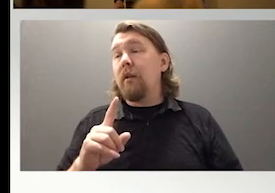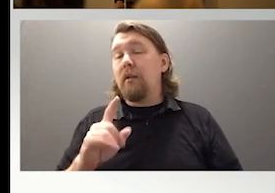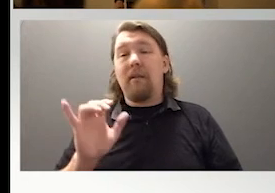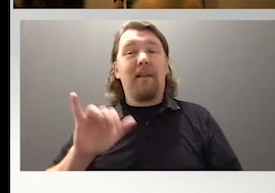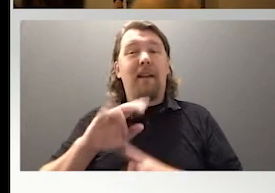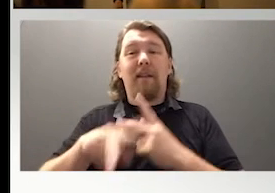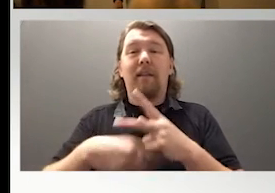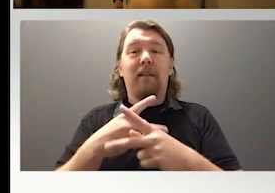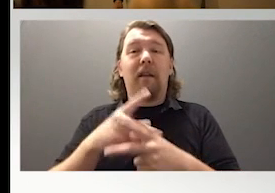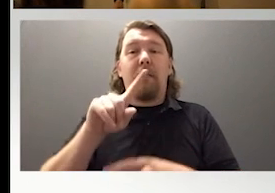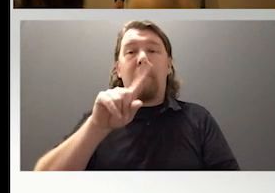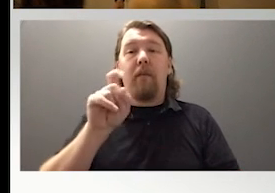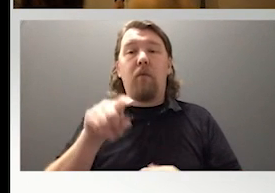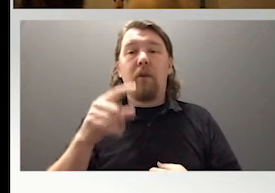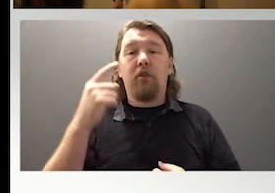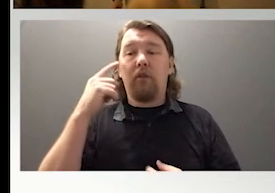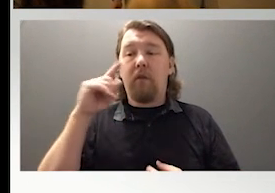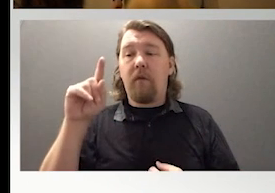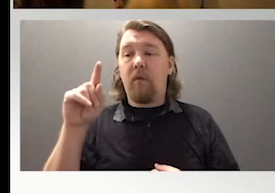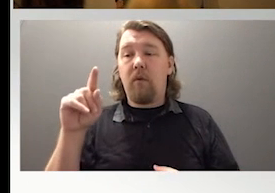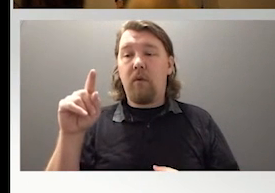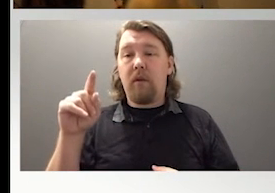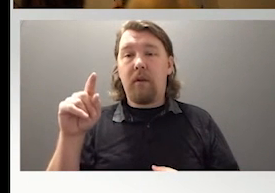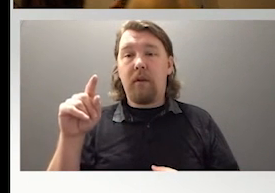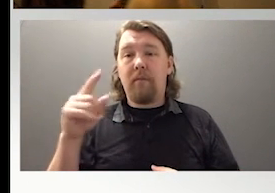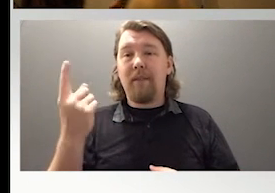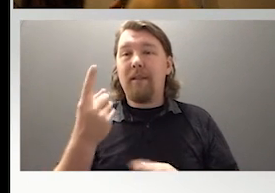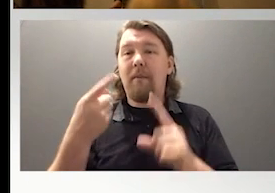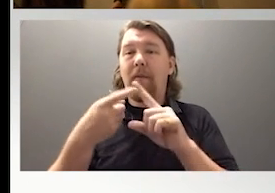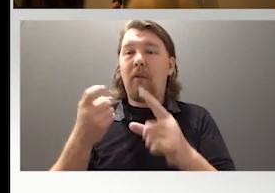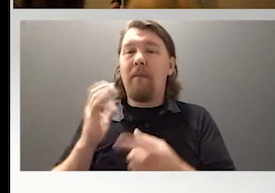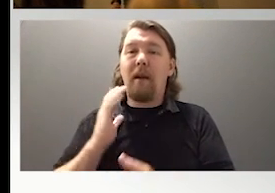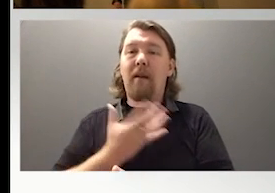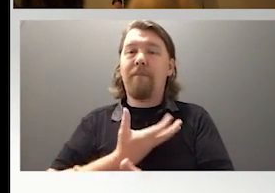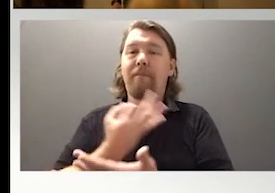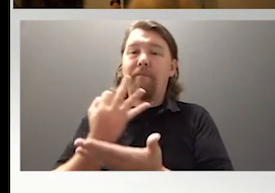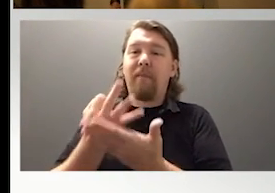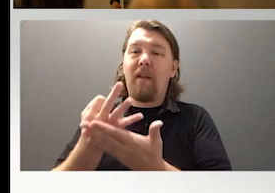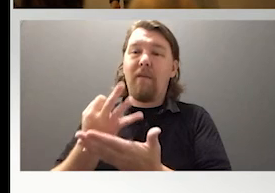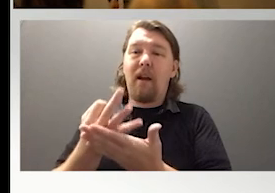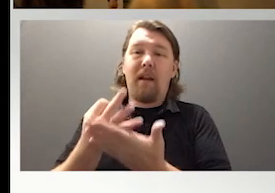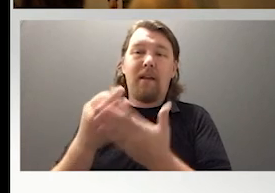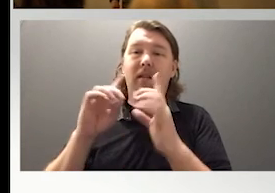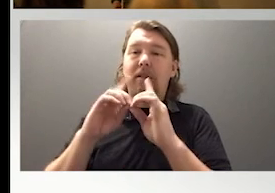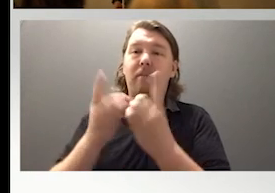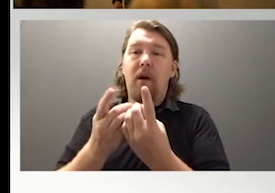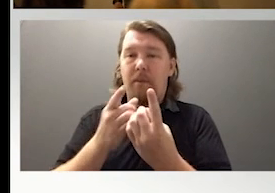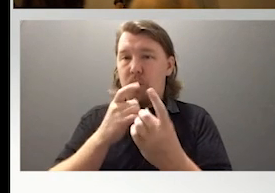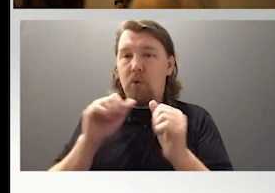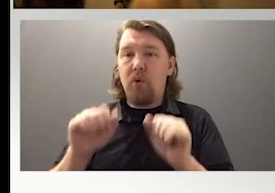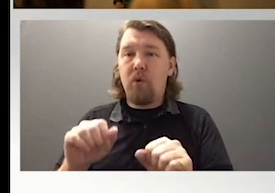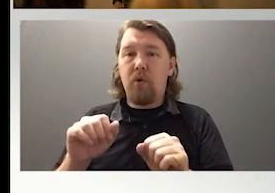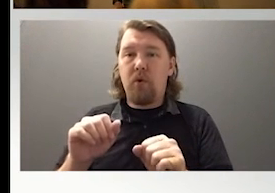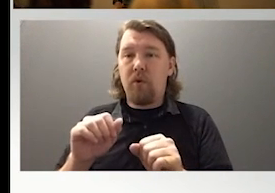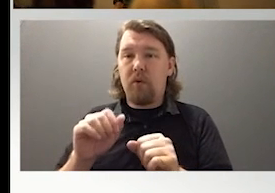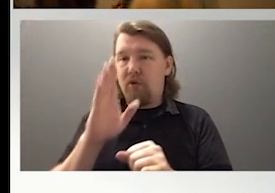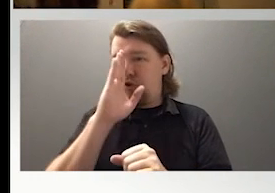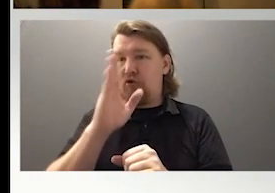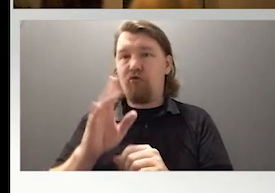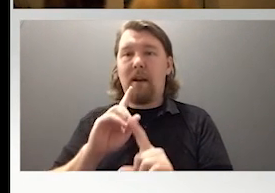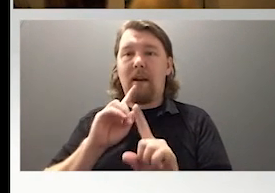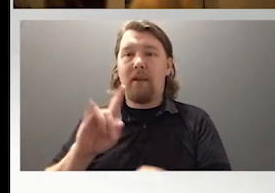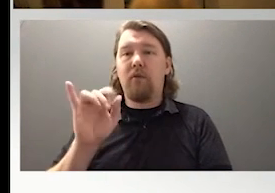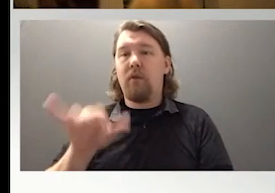type of question for someone from our finance department that can give you a straight answer.